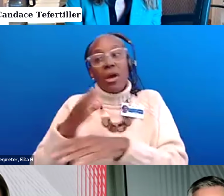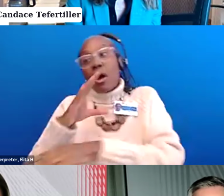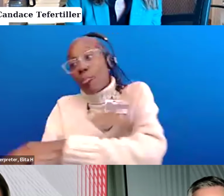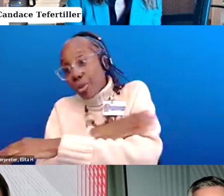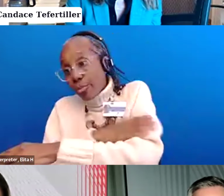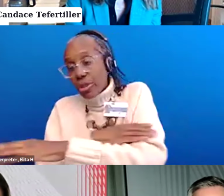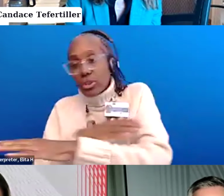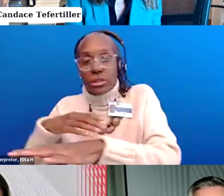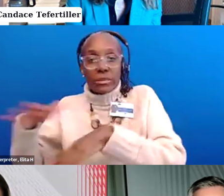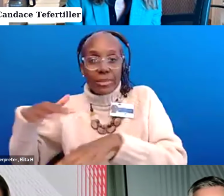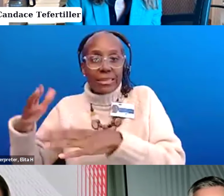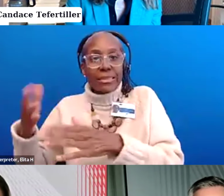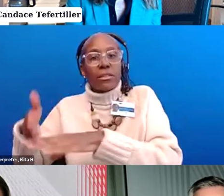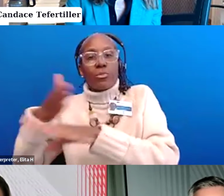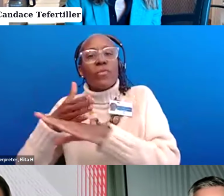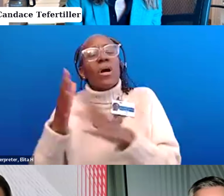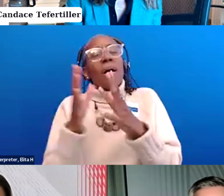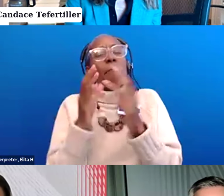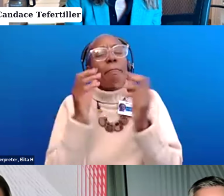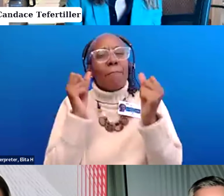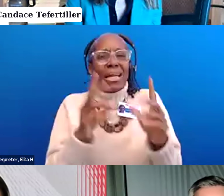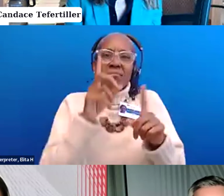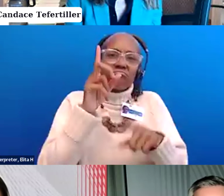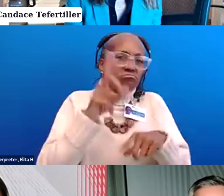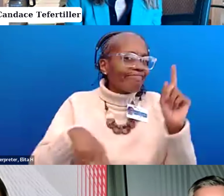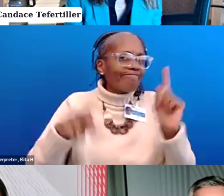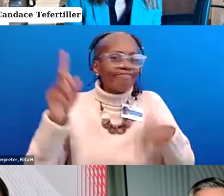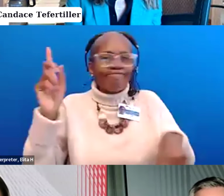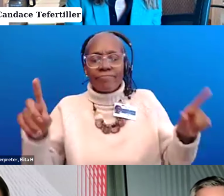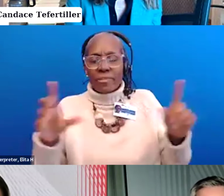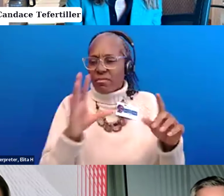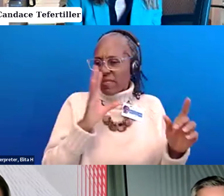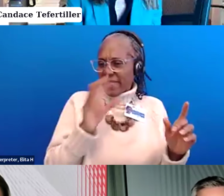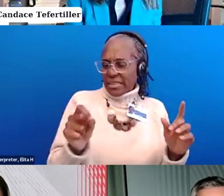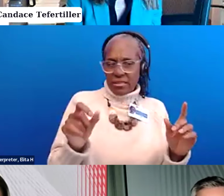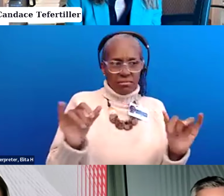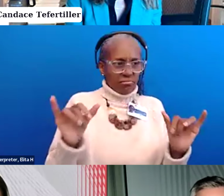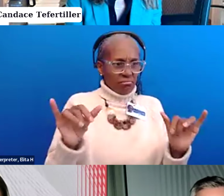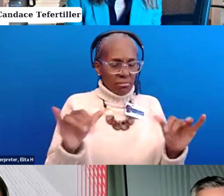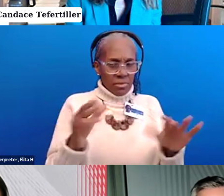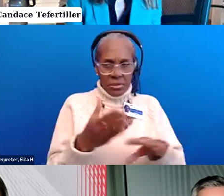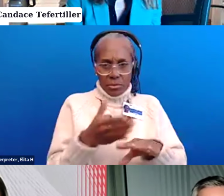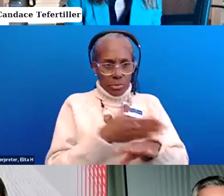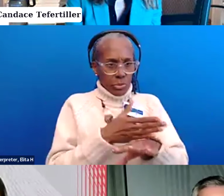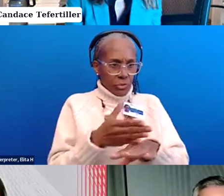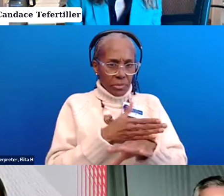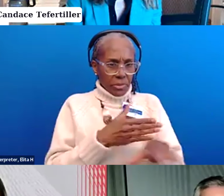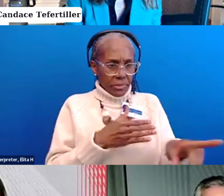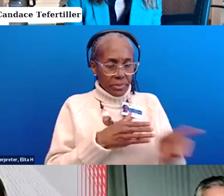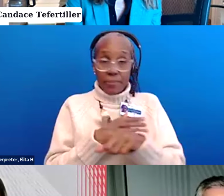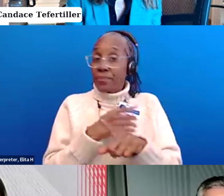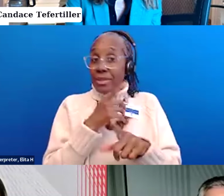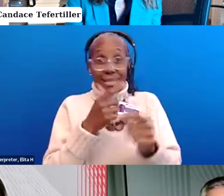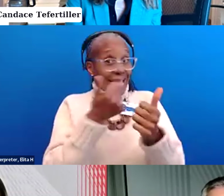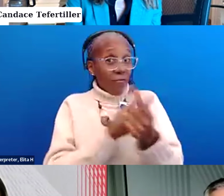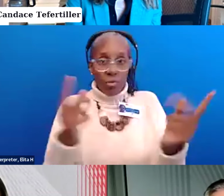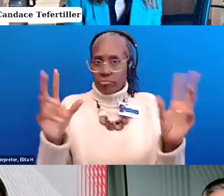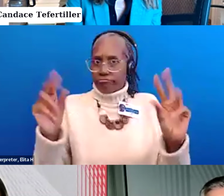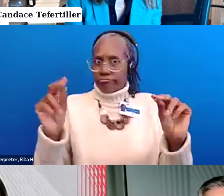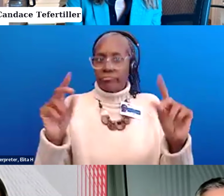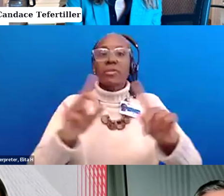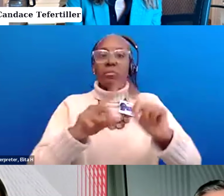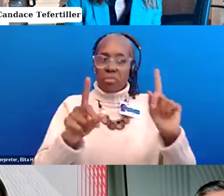their spasticity might improve. We saw lots of very interesting improvements that didn't happen in everyone,